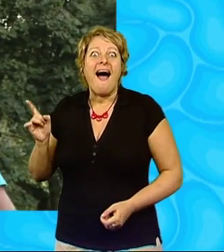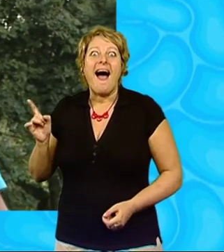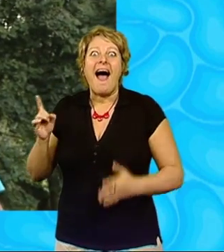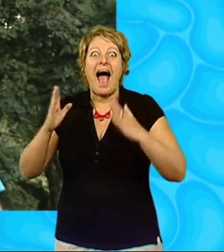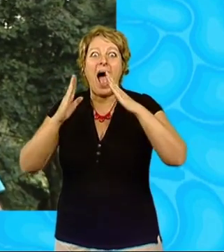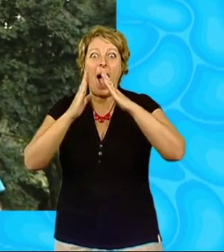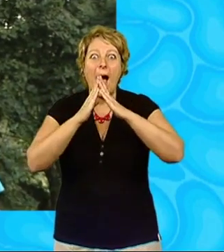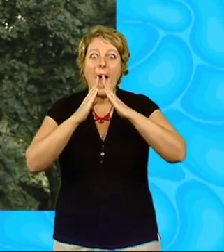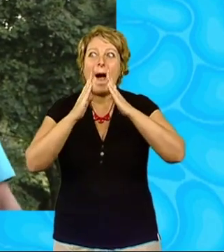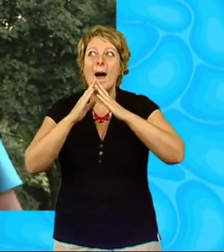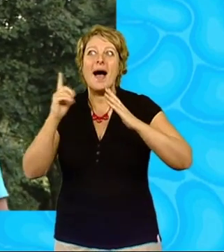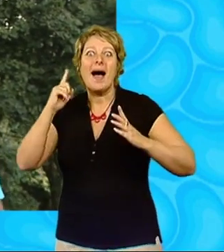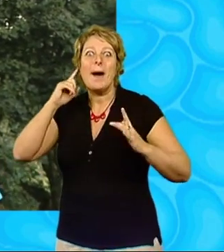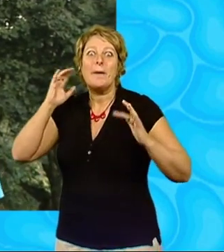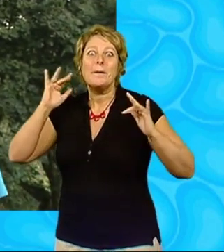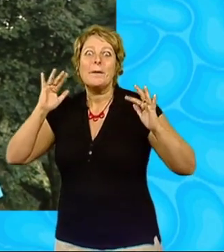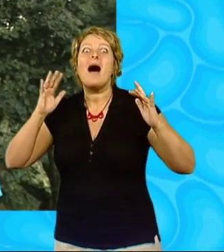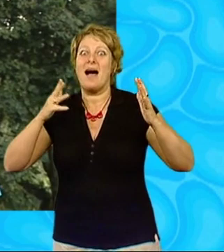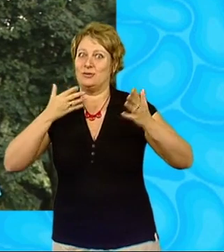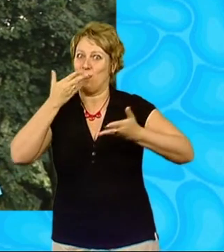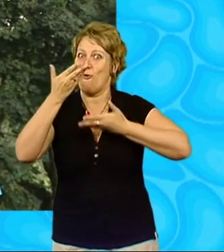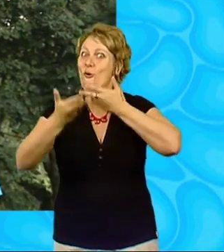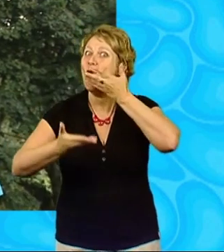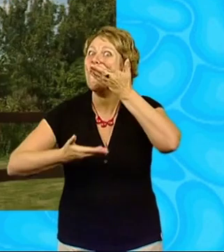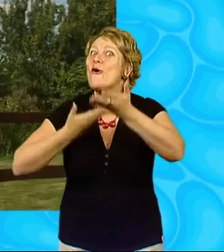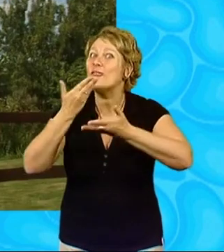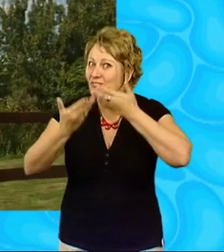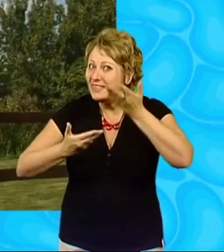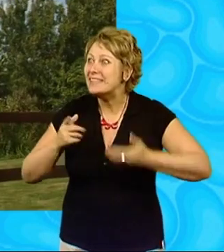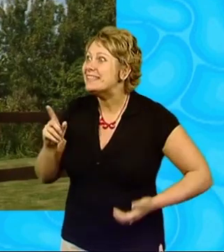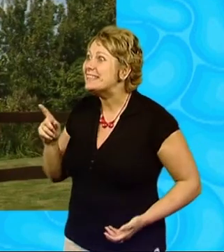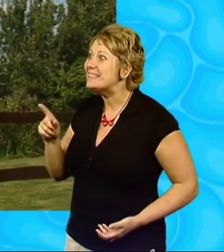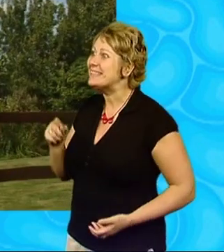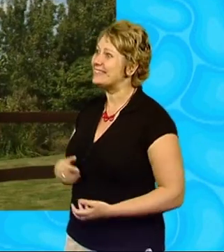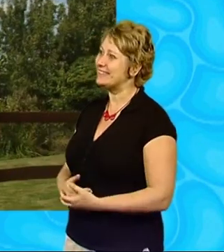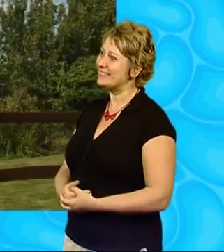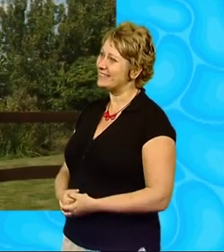It's the house. There must be a story to tell.